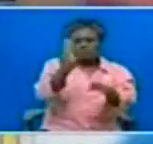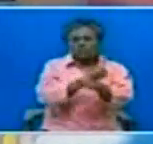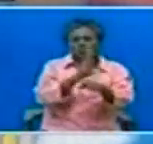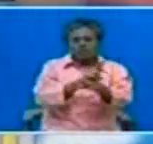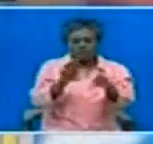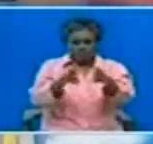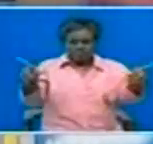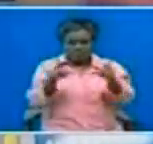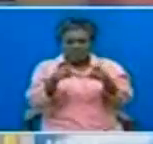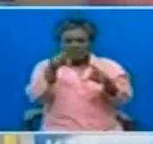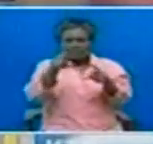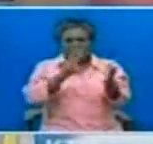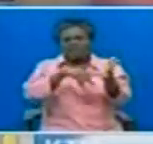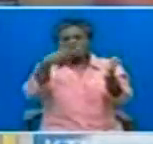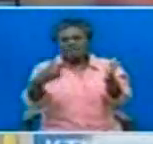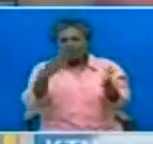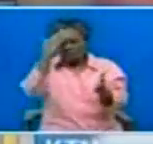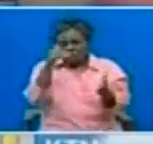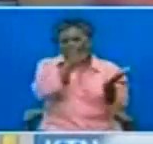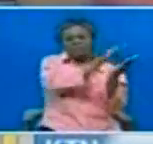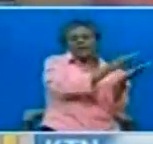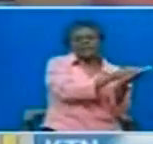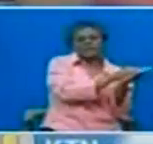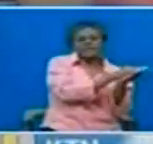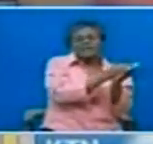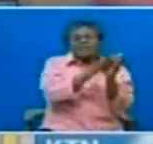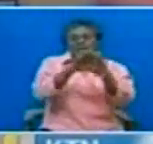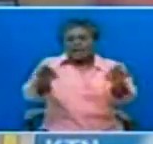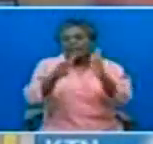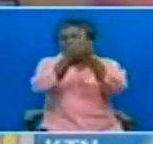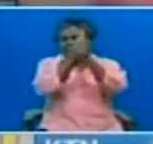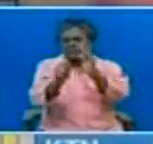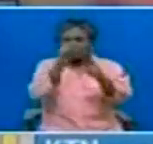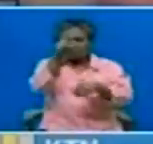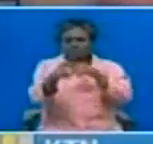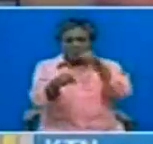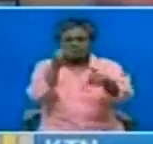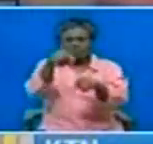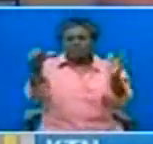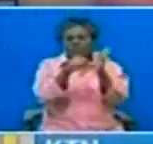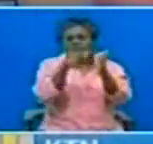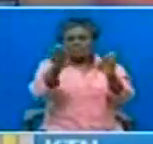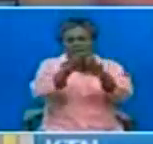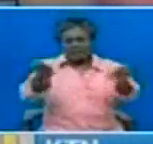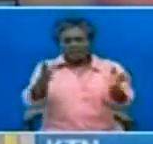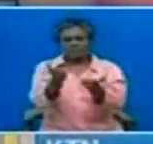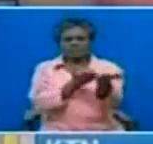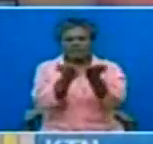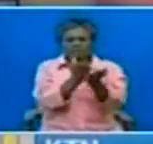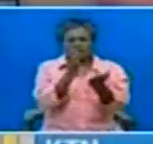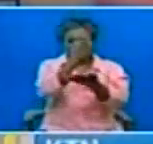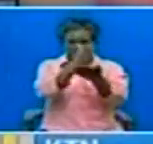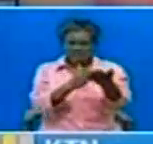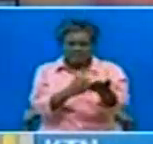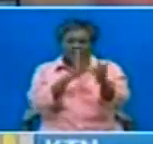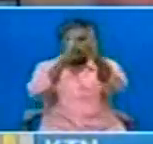as security have been turned down by banks. Land experts blame this on the disorganization within the land service sector. KTN's Ian